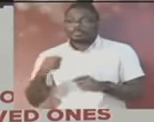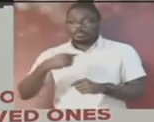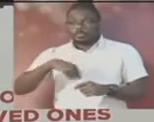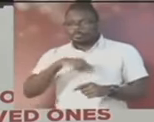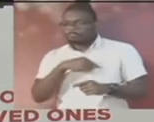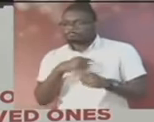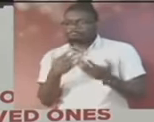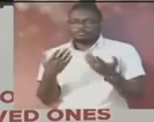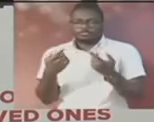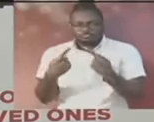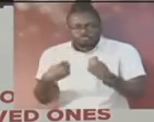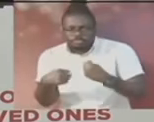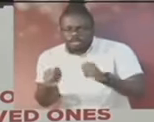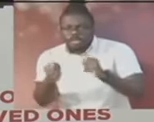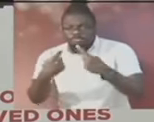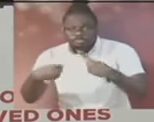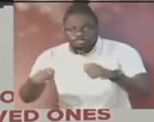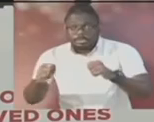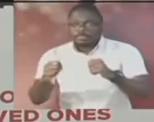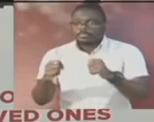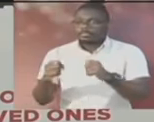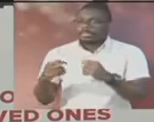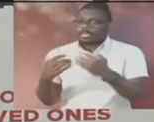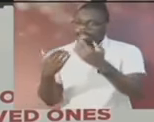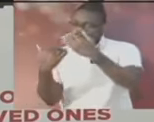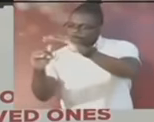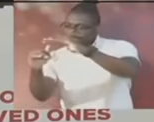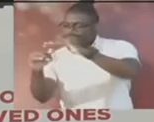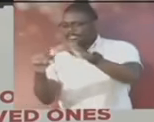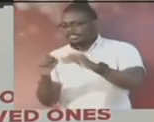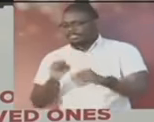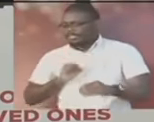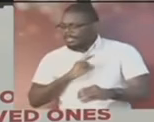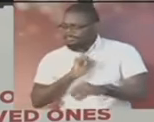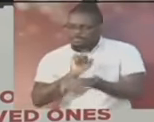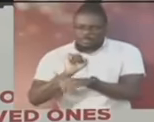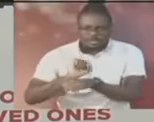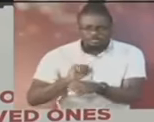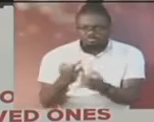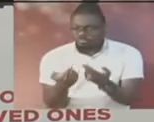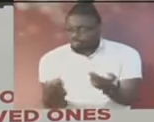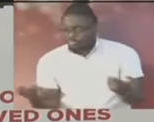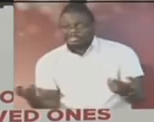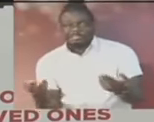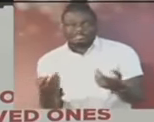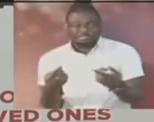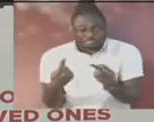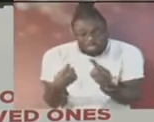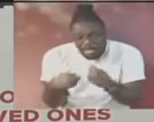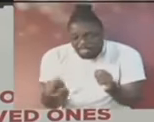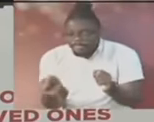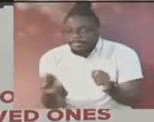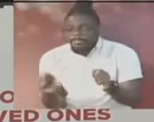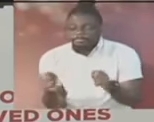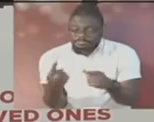to limited staffing resources and other resources that are required across the parallel healthcare